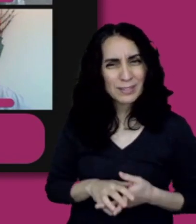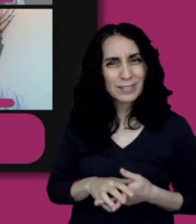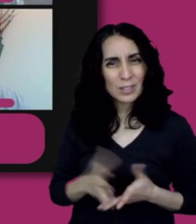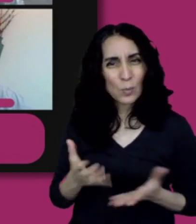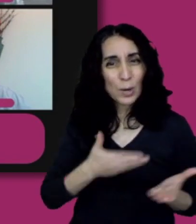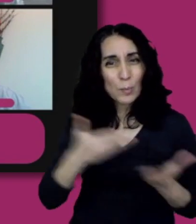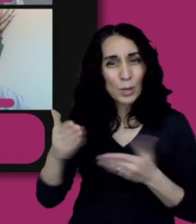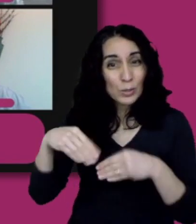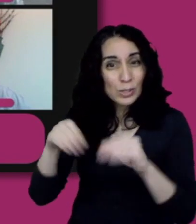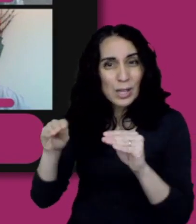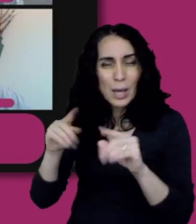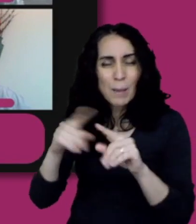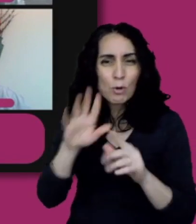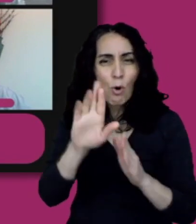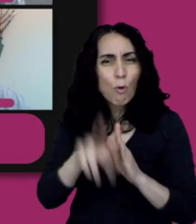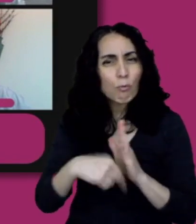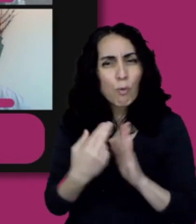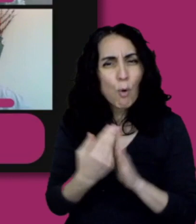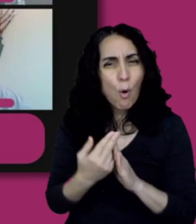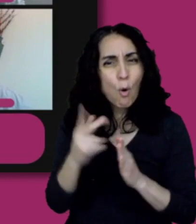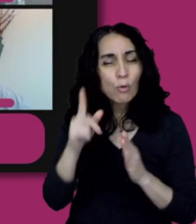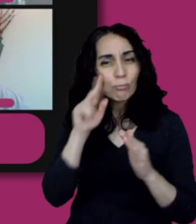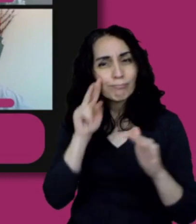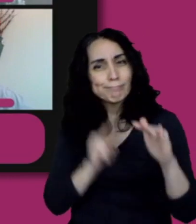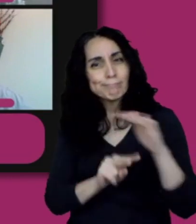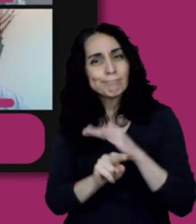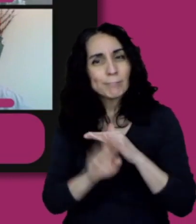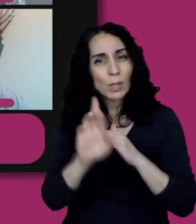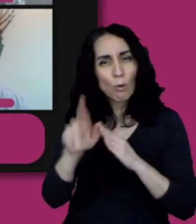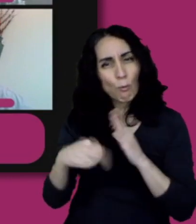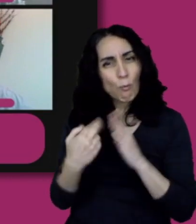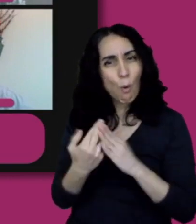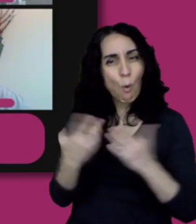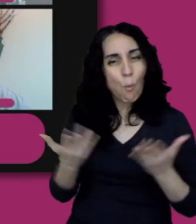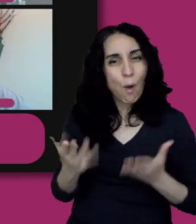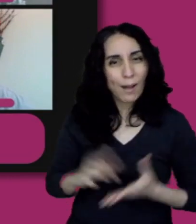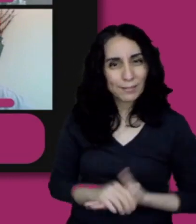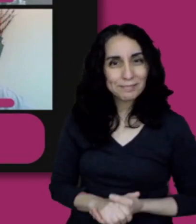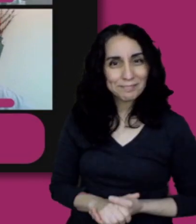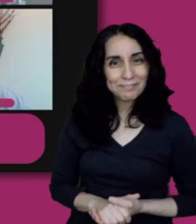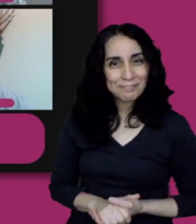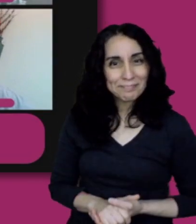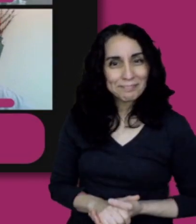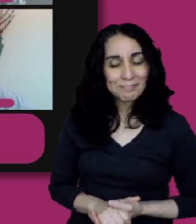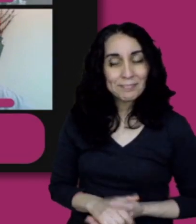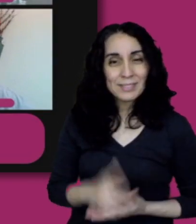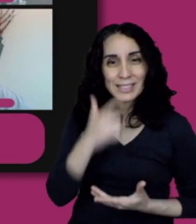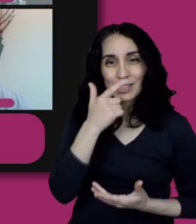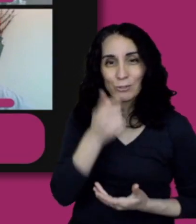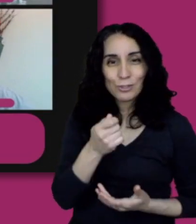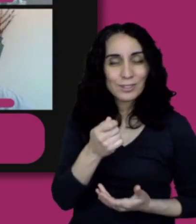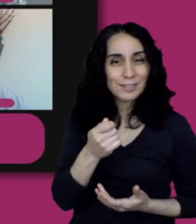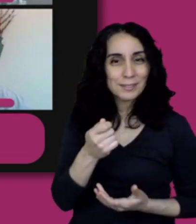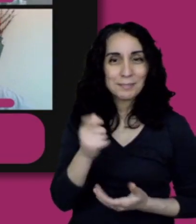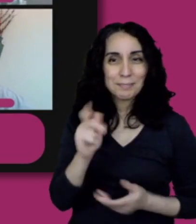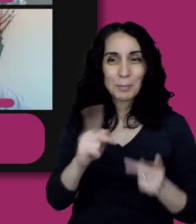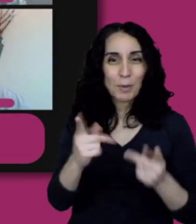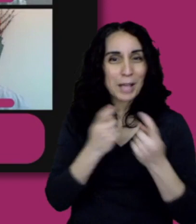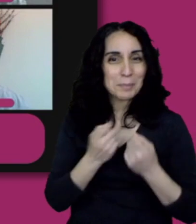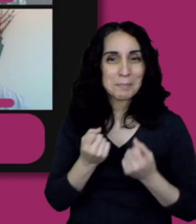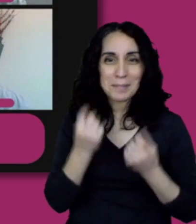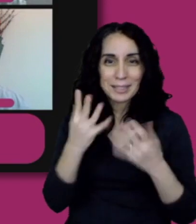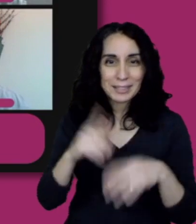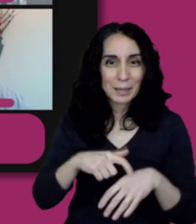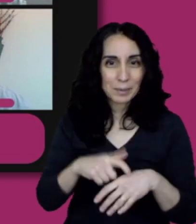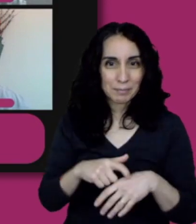market, but exactly what you're saying. What is your role? What do you foresee your role being? And it's interesting because I get